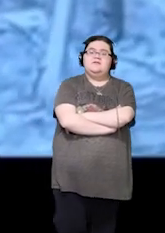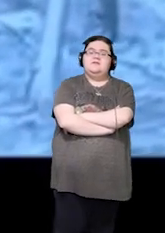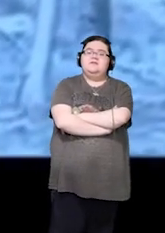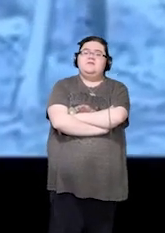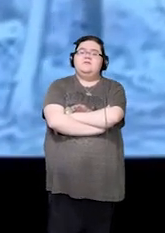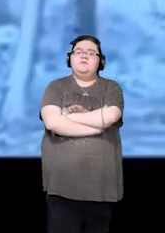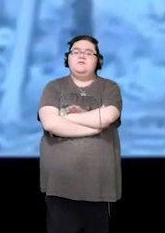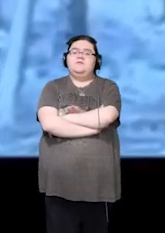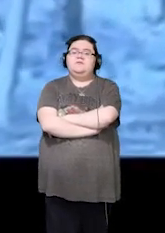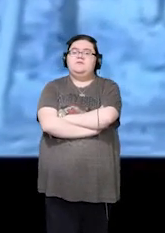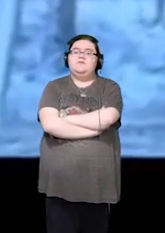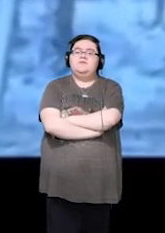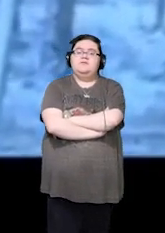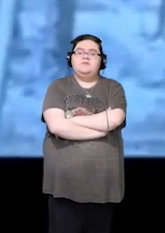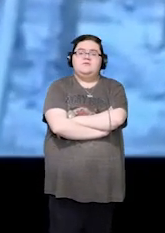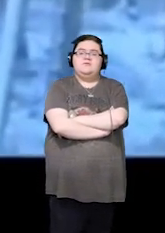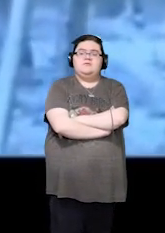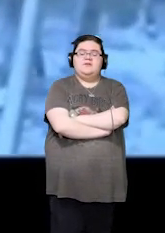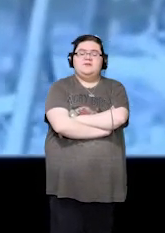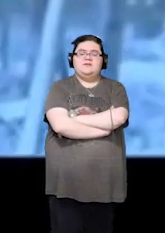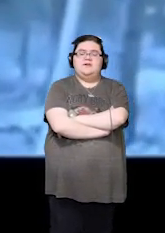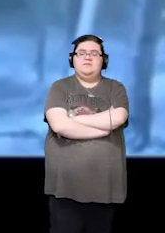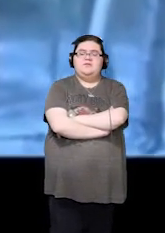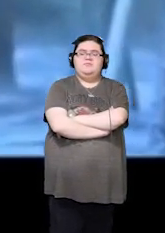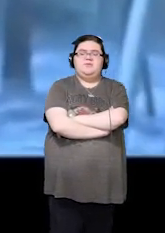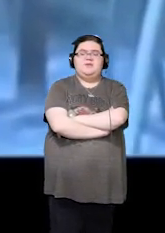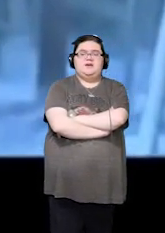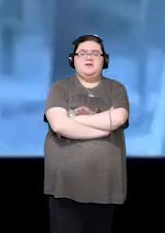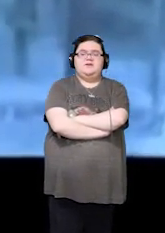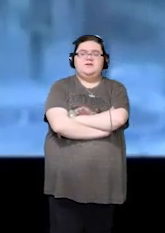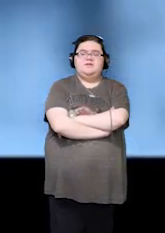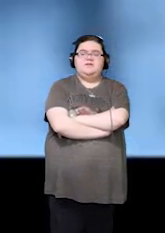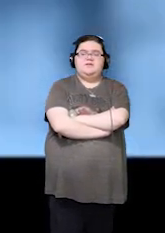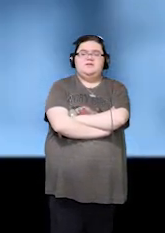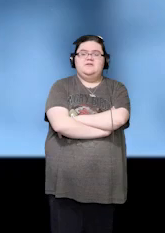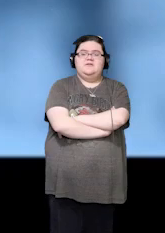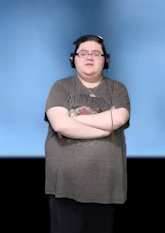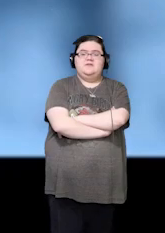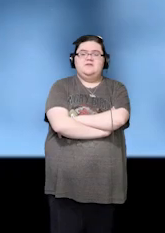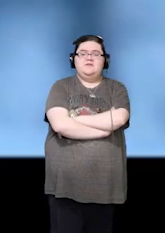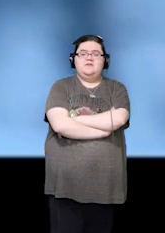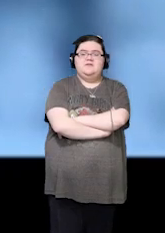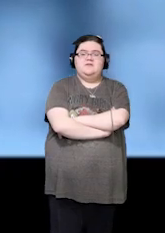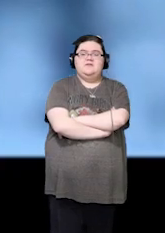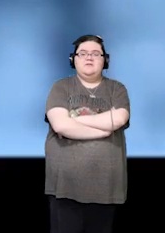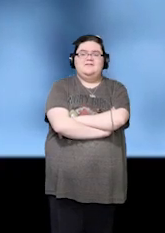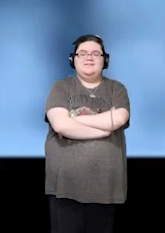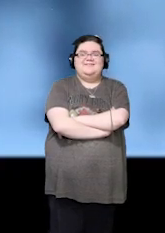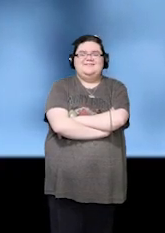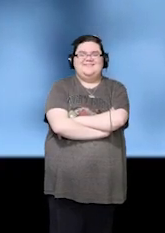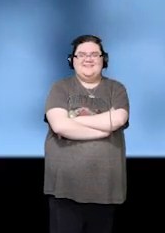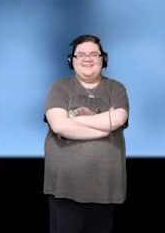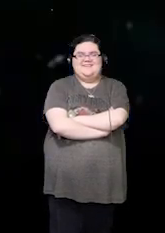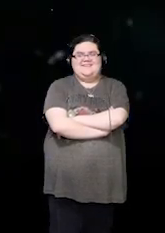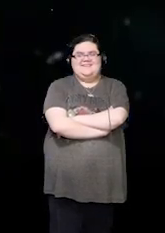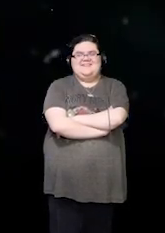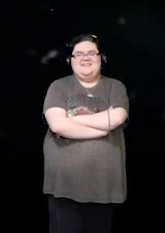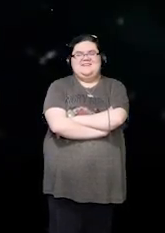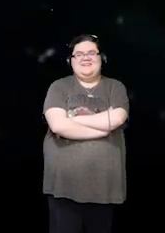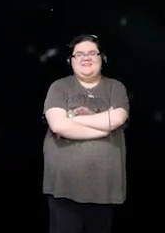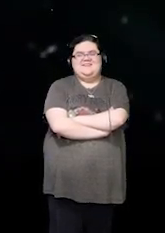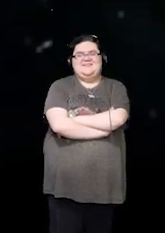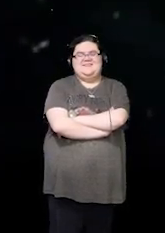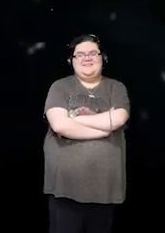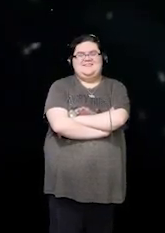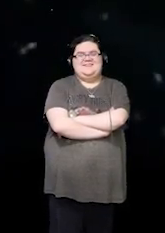Boo! Yeah, no, okay. Boo! What is it? Huh? What are you booing? No! Nah, he